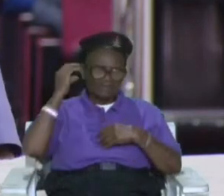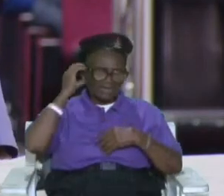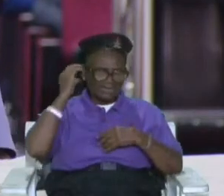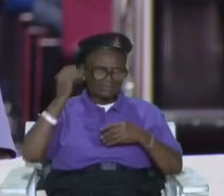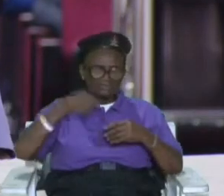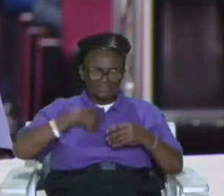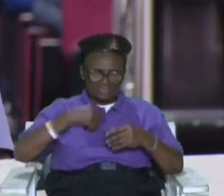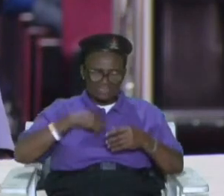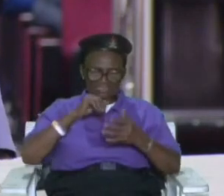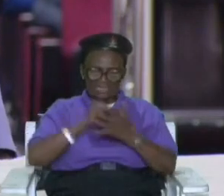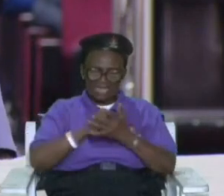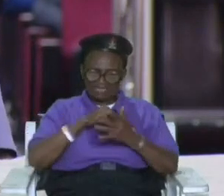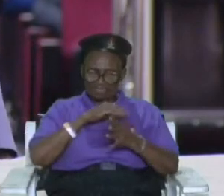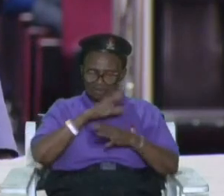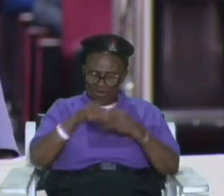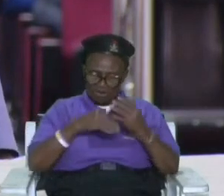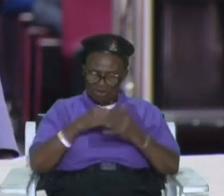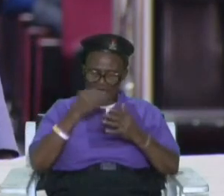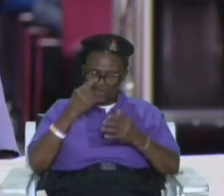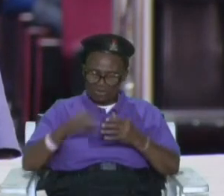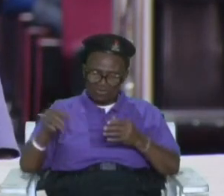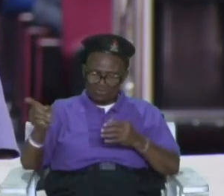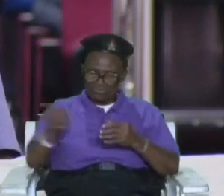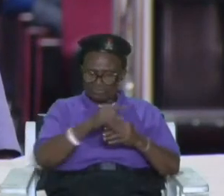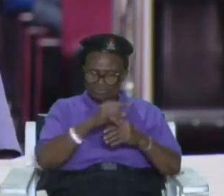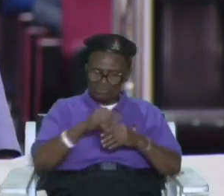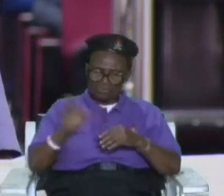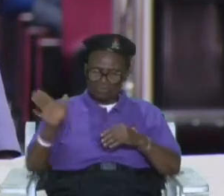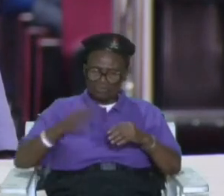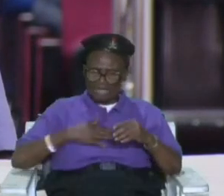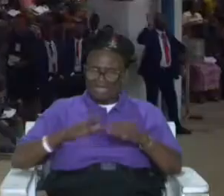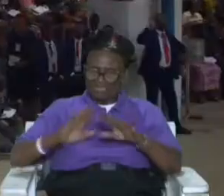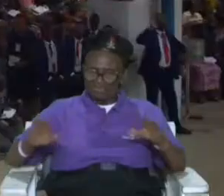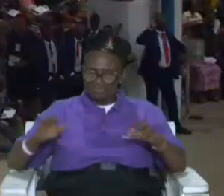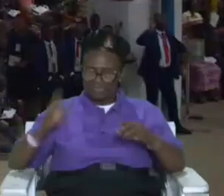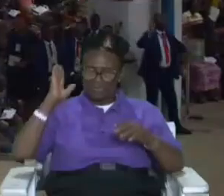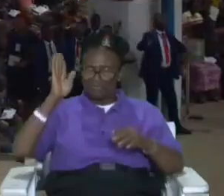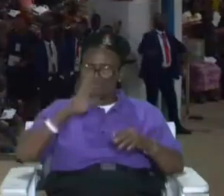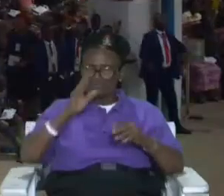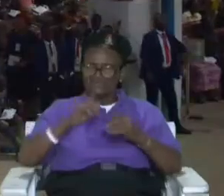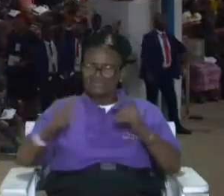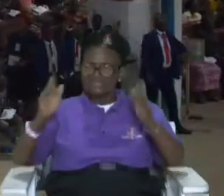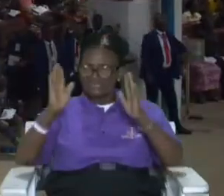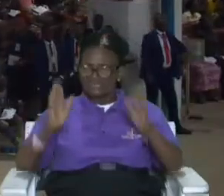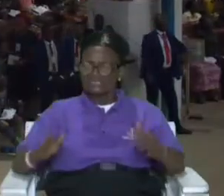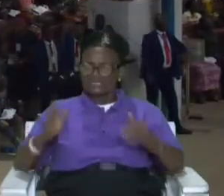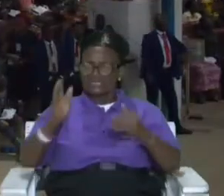that all of you, my children, you'll be greater than I.